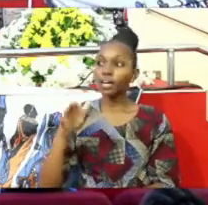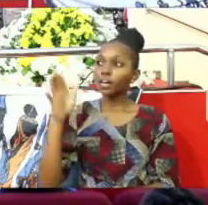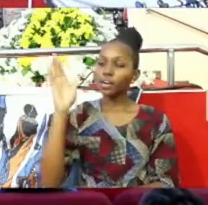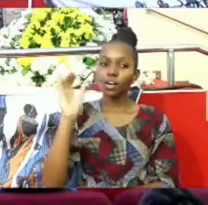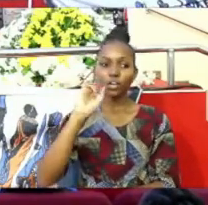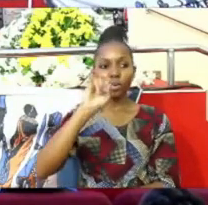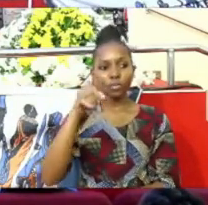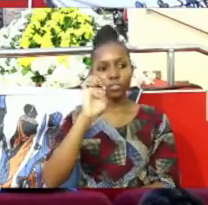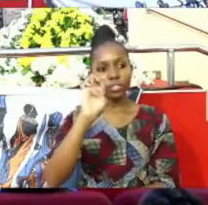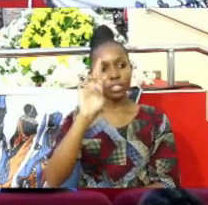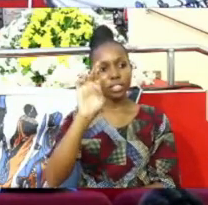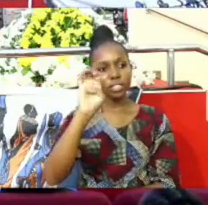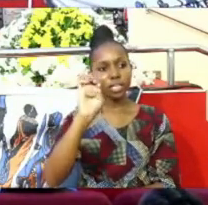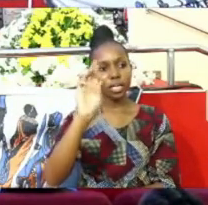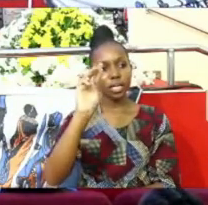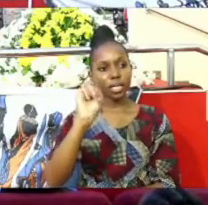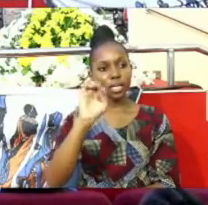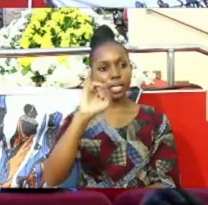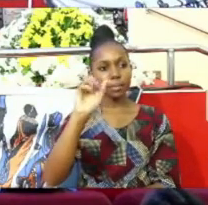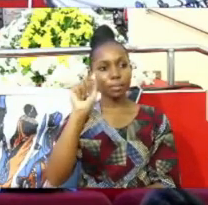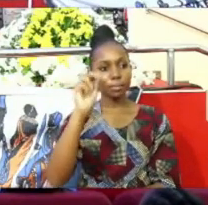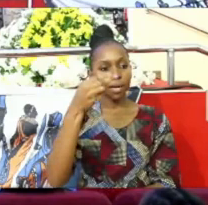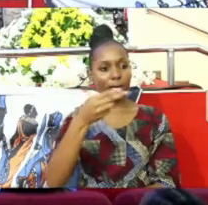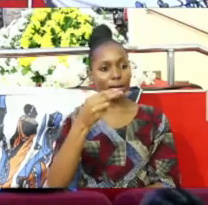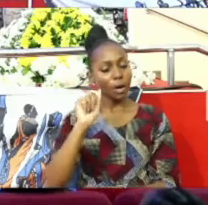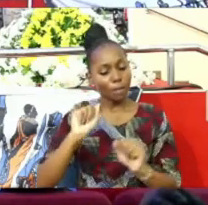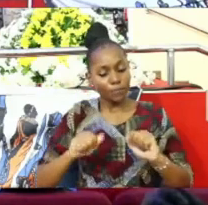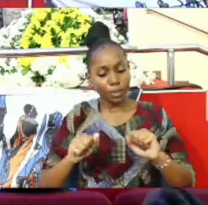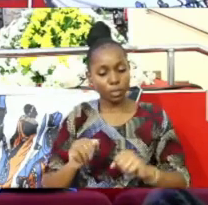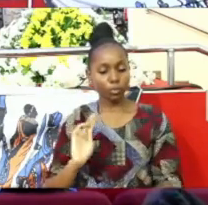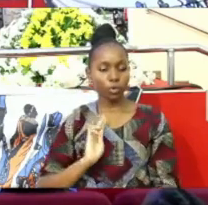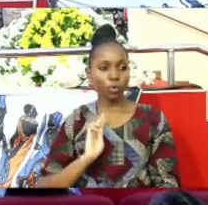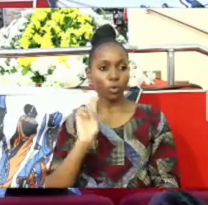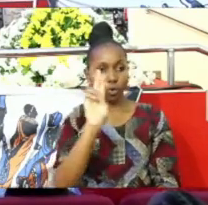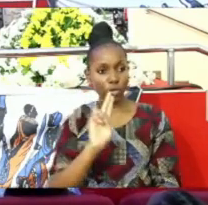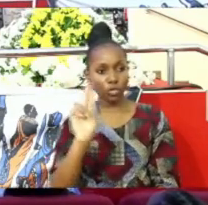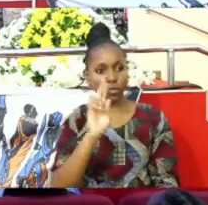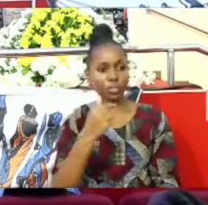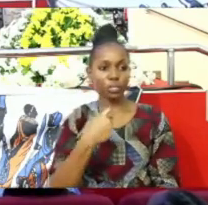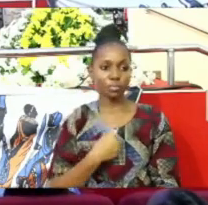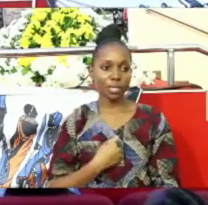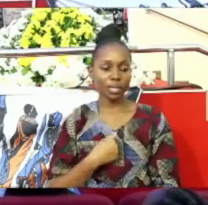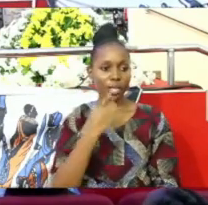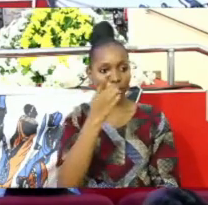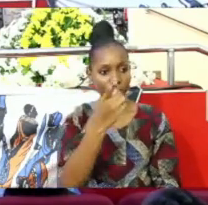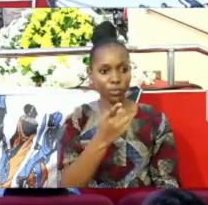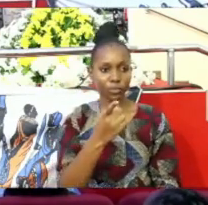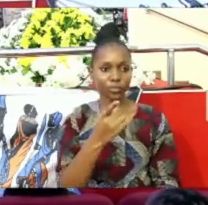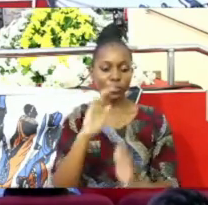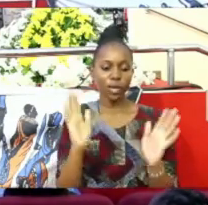my God. He can use you. He will use you. Glory be to God.